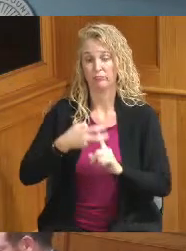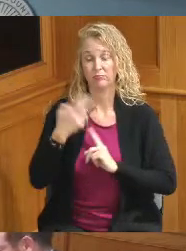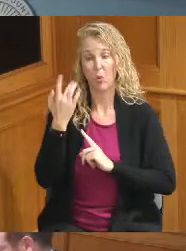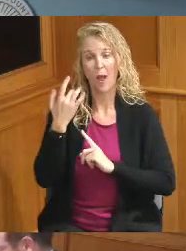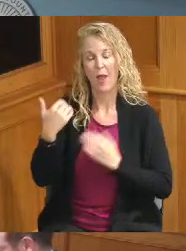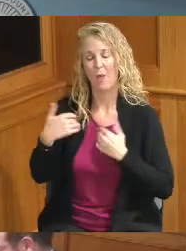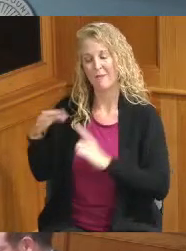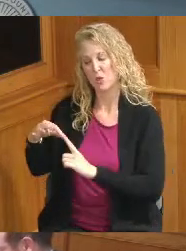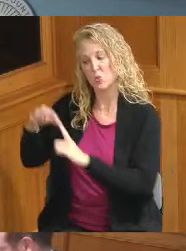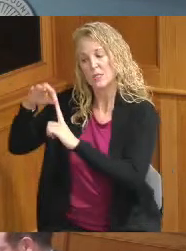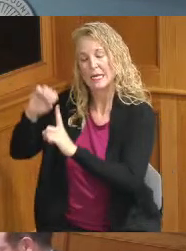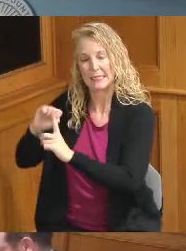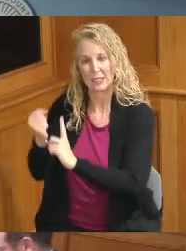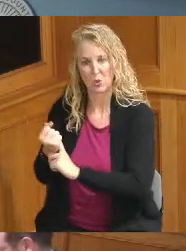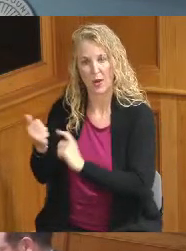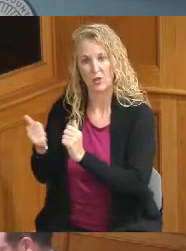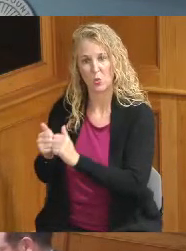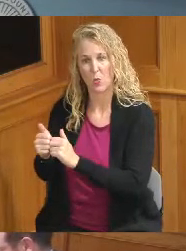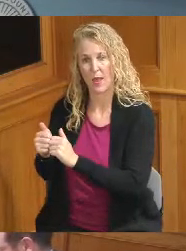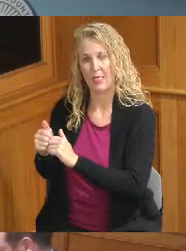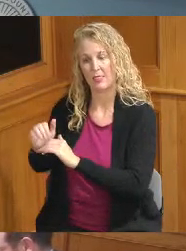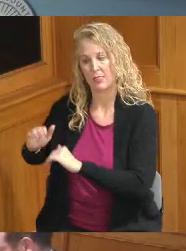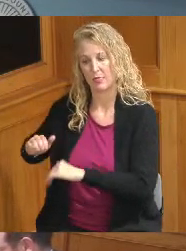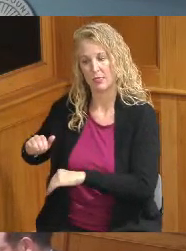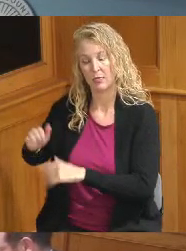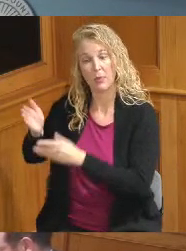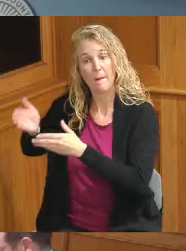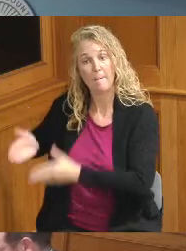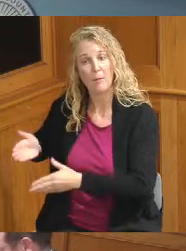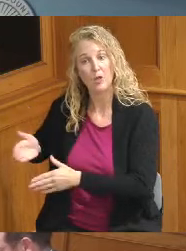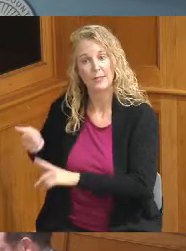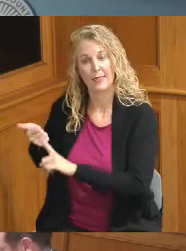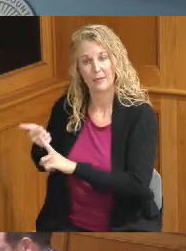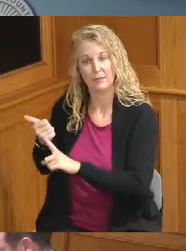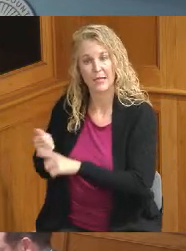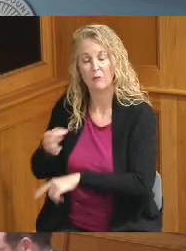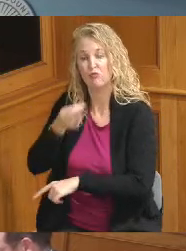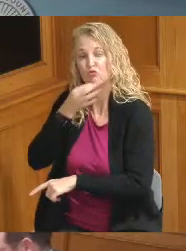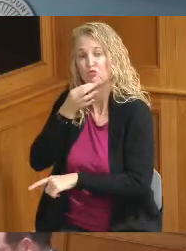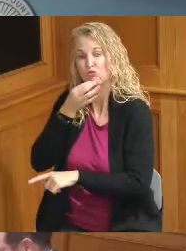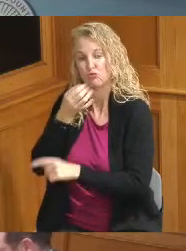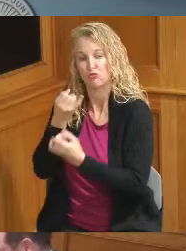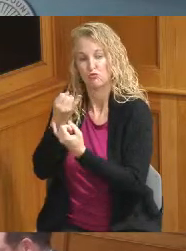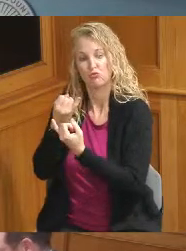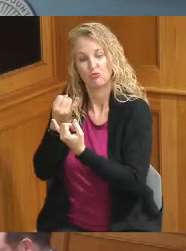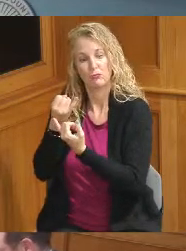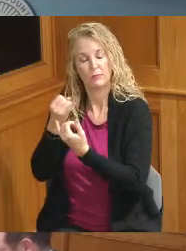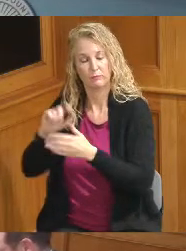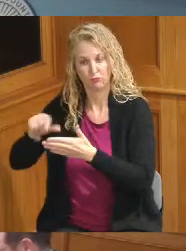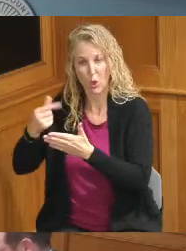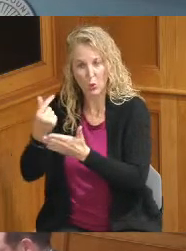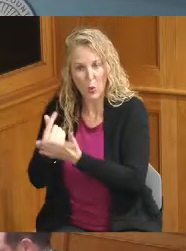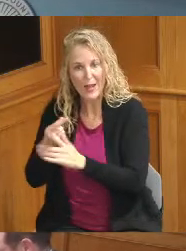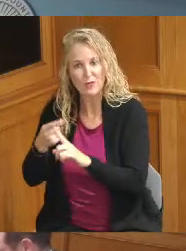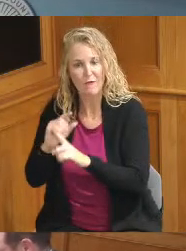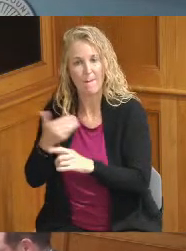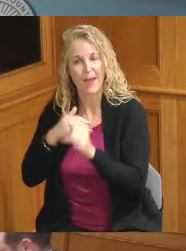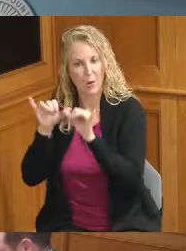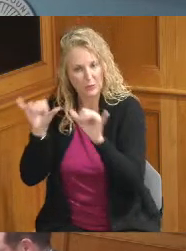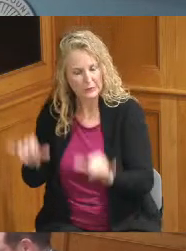unique needs of a developmentally challenged individual who will be emancipating from our system, and they're going to